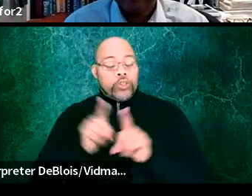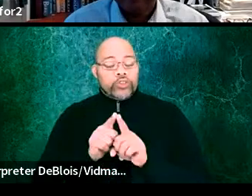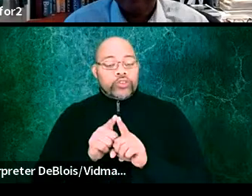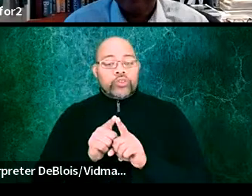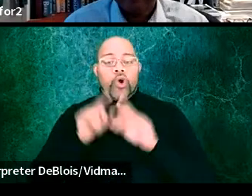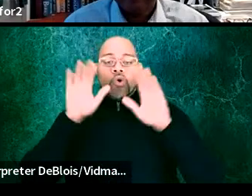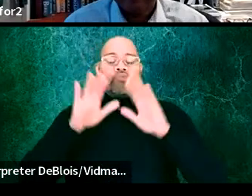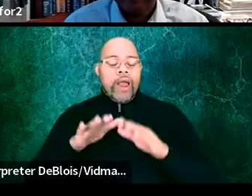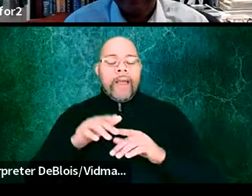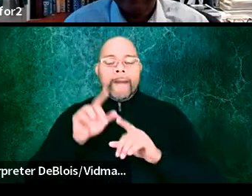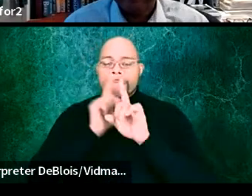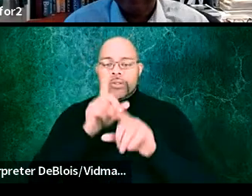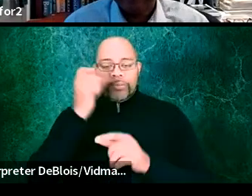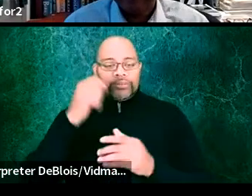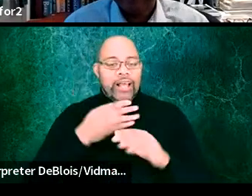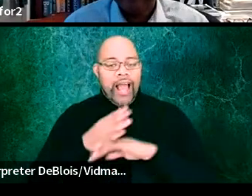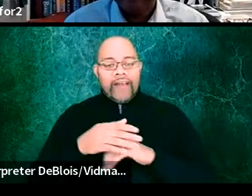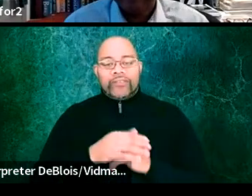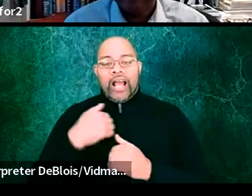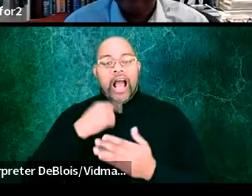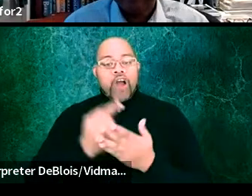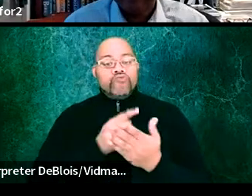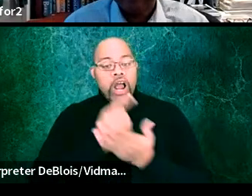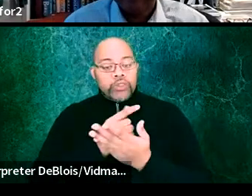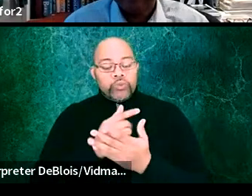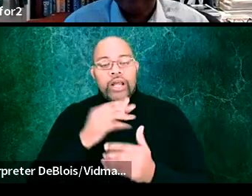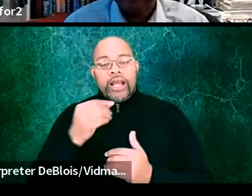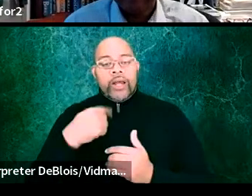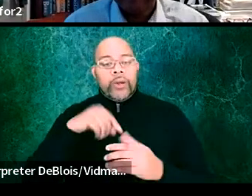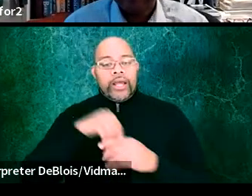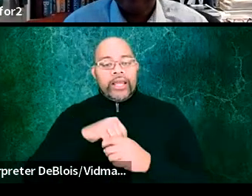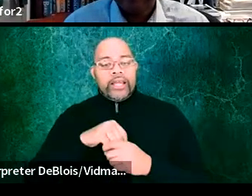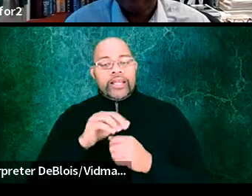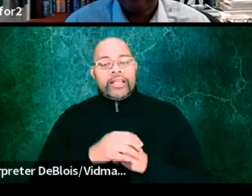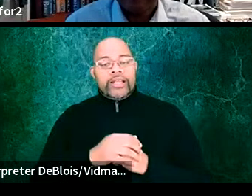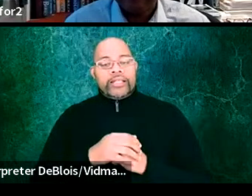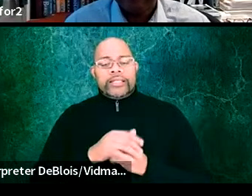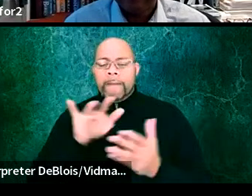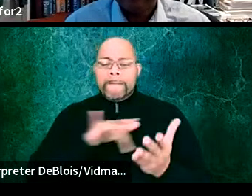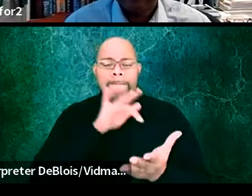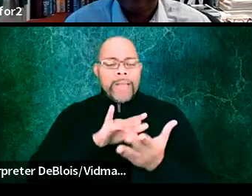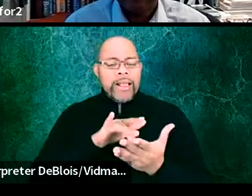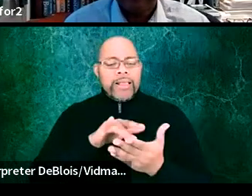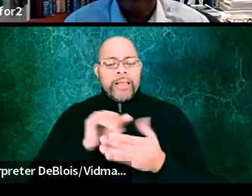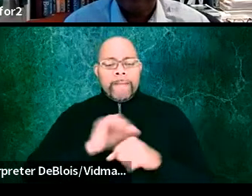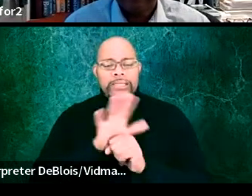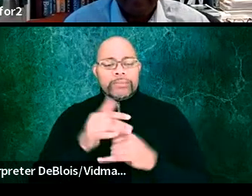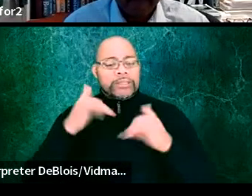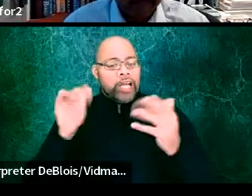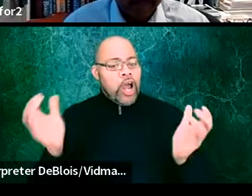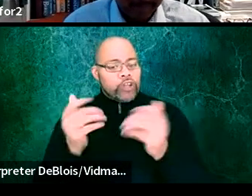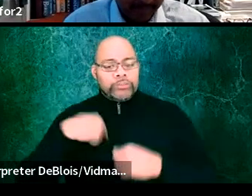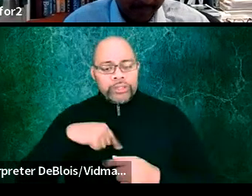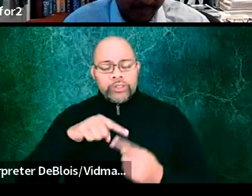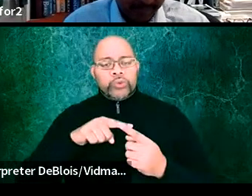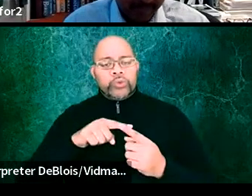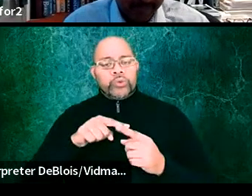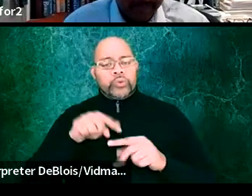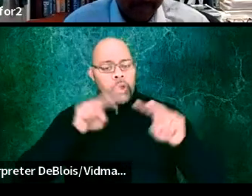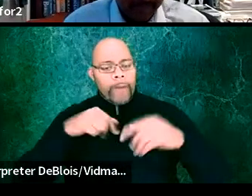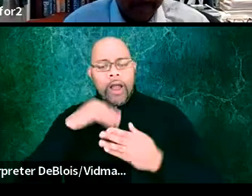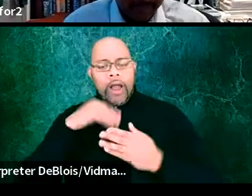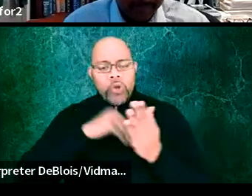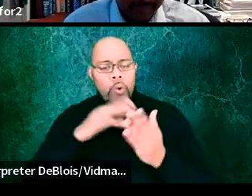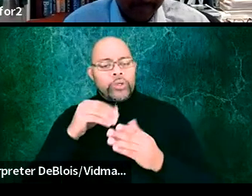great mentor, because even after I graduated and we were like in the height of the pandemic, she still encouraged me to like look over my notes